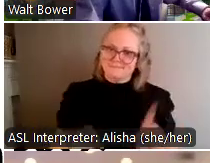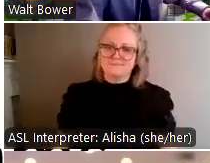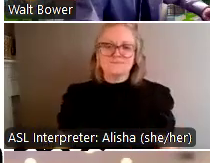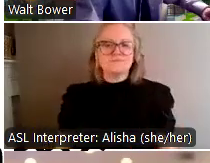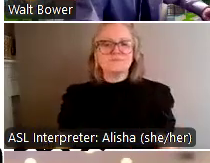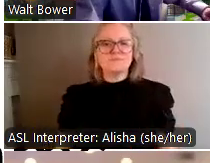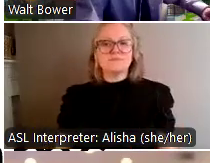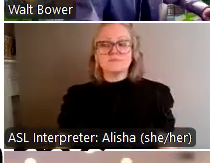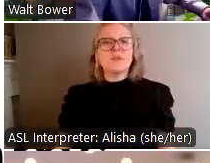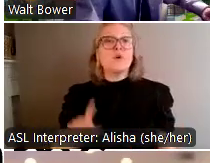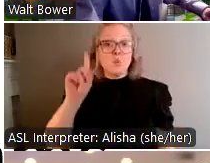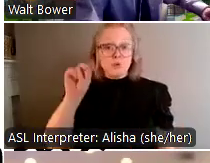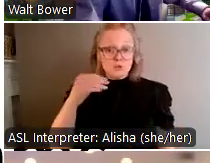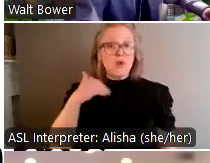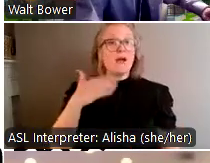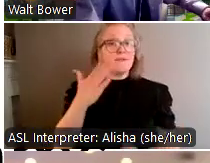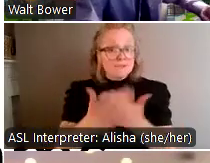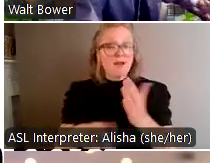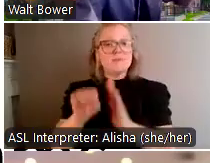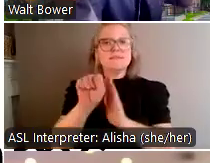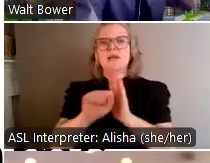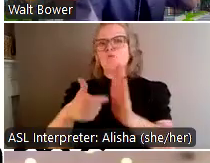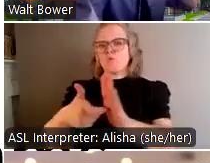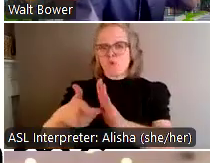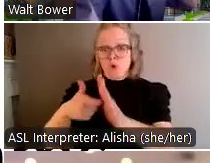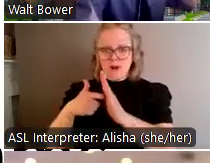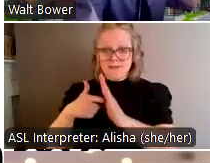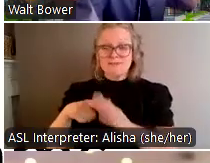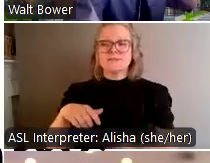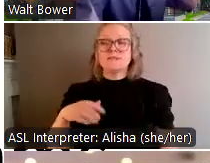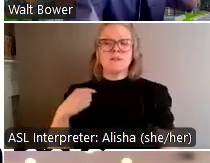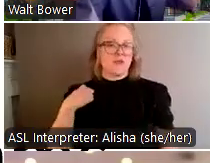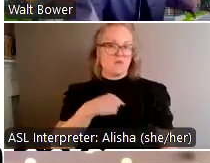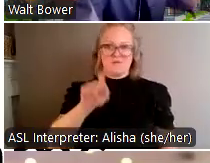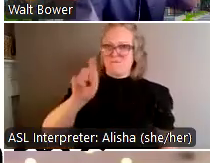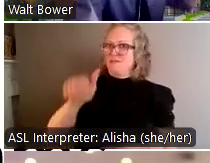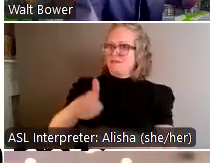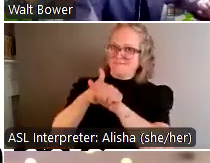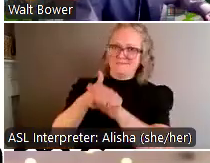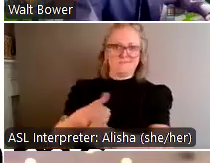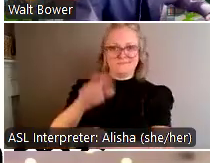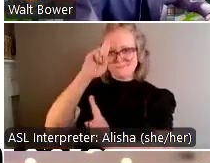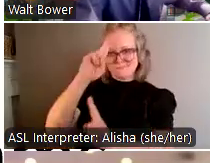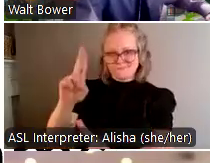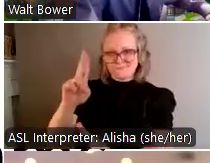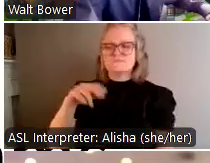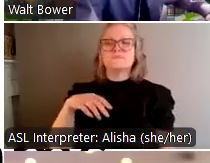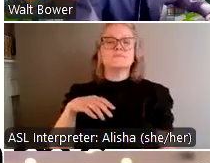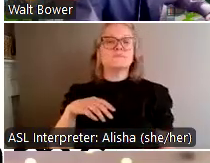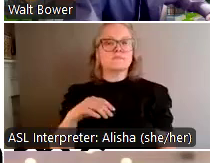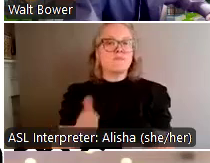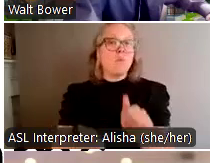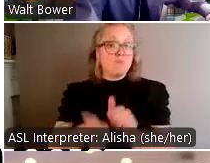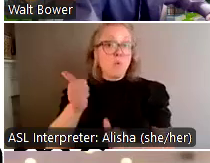We do have some state requirements that we must abide by. As most of